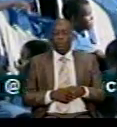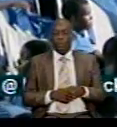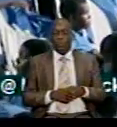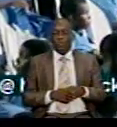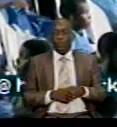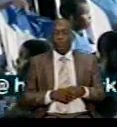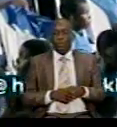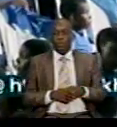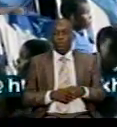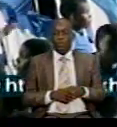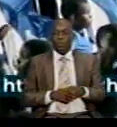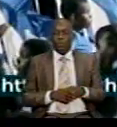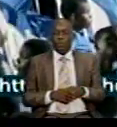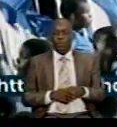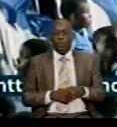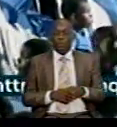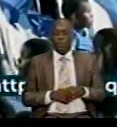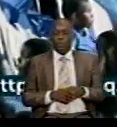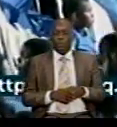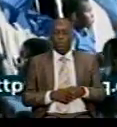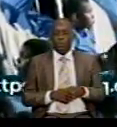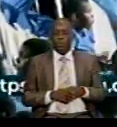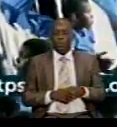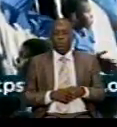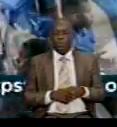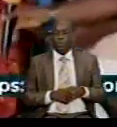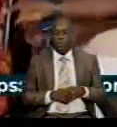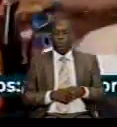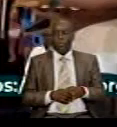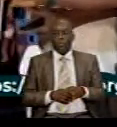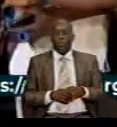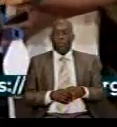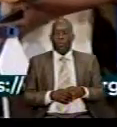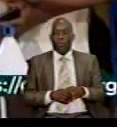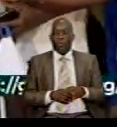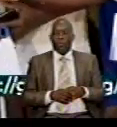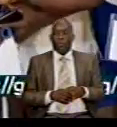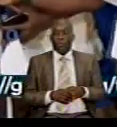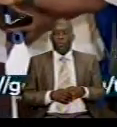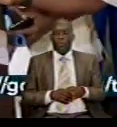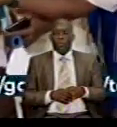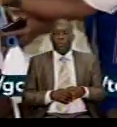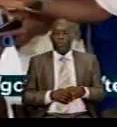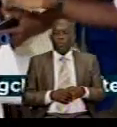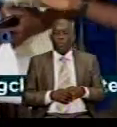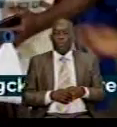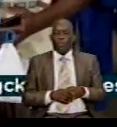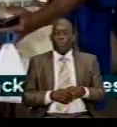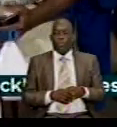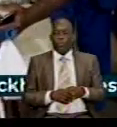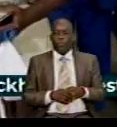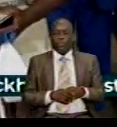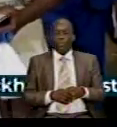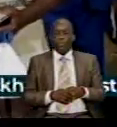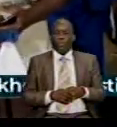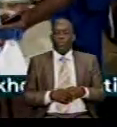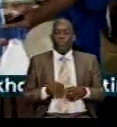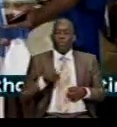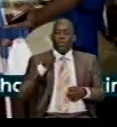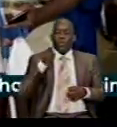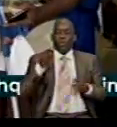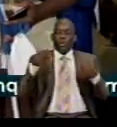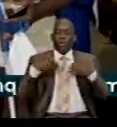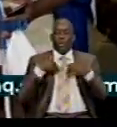crotch. What happened? This is Mr. Ako James. He had an accident 9 years